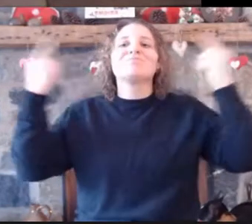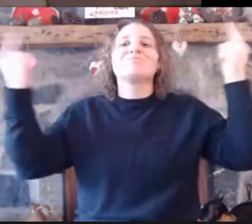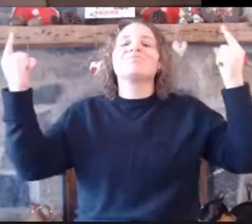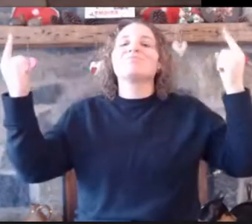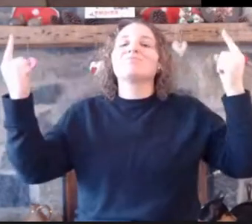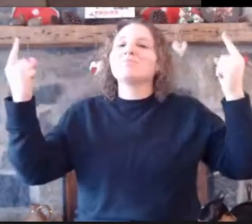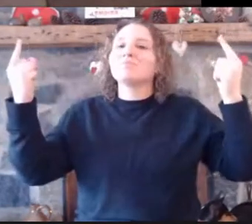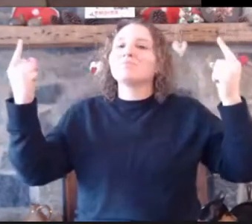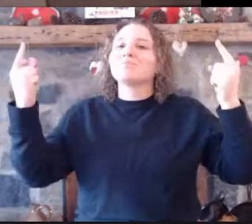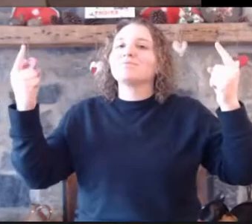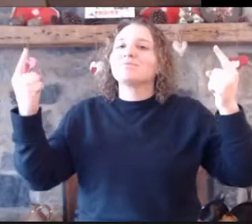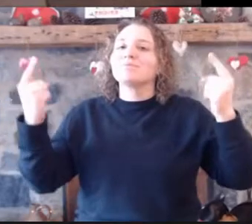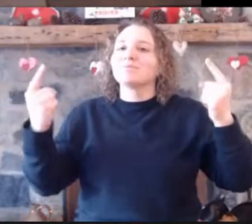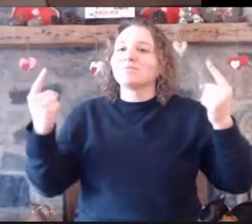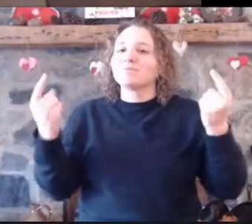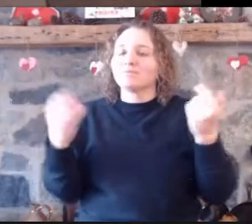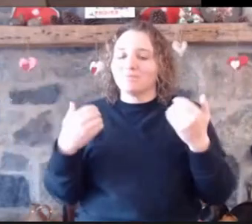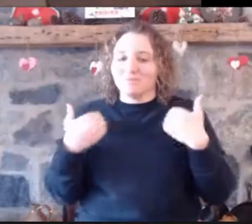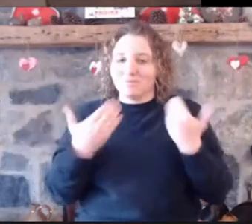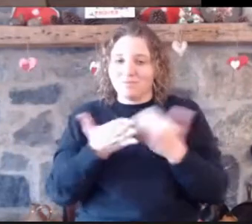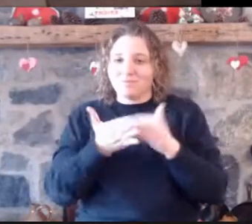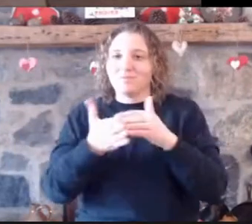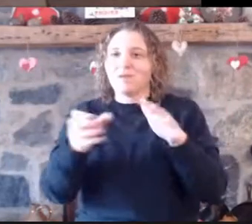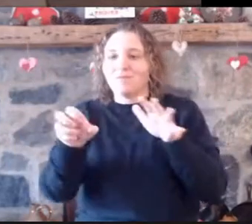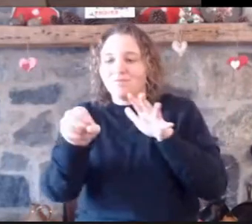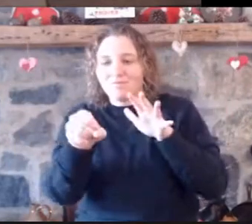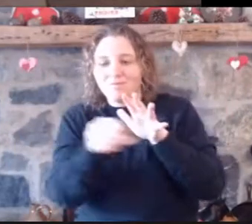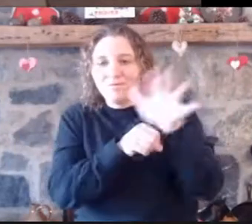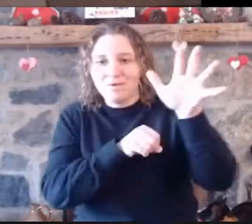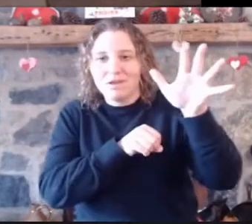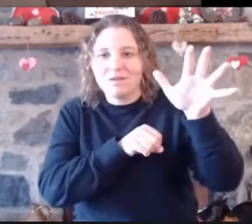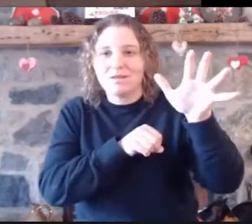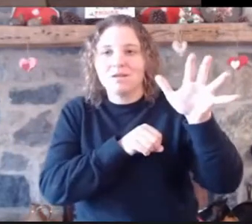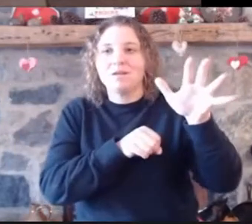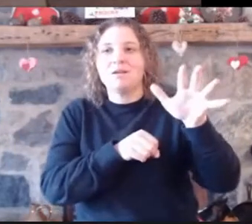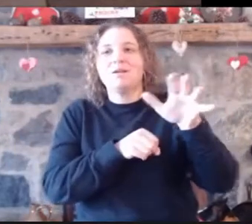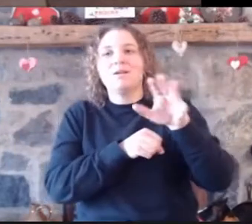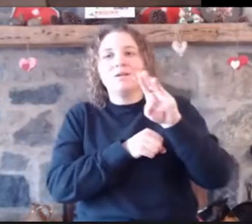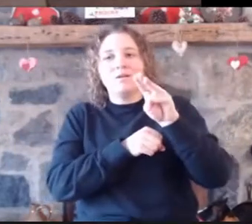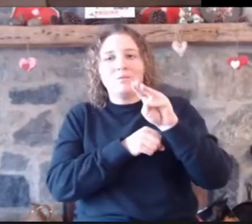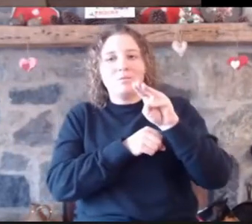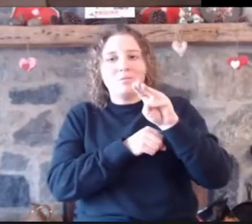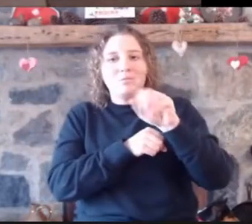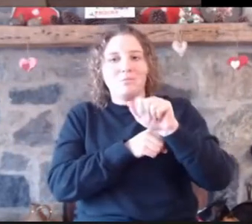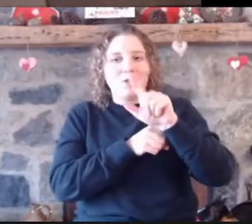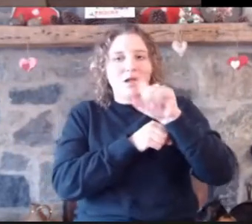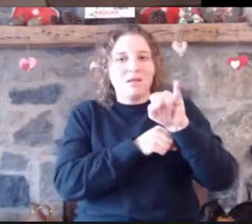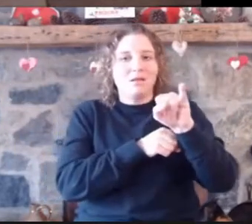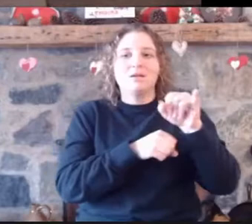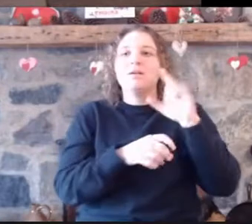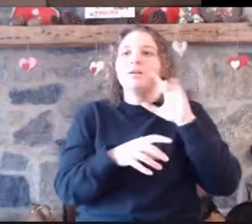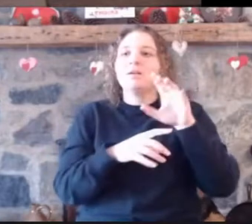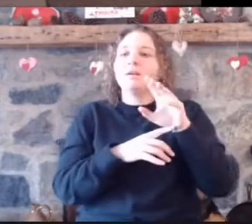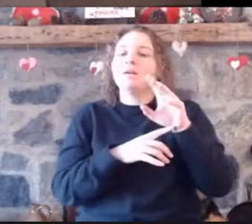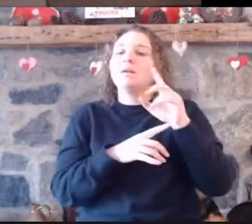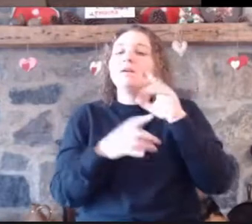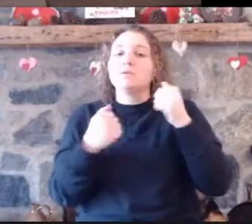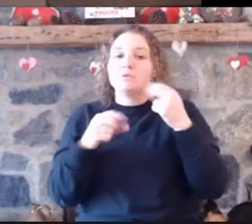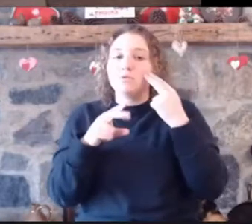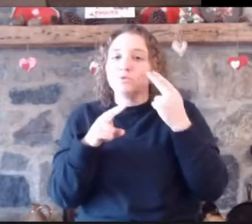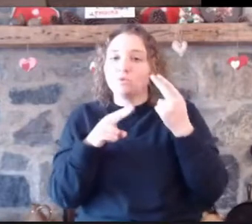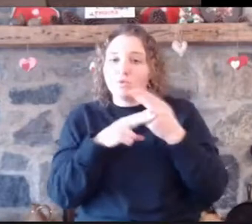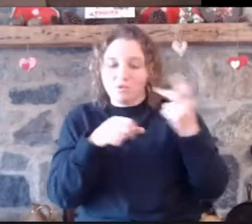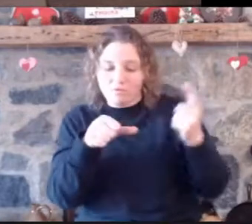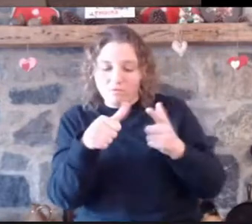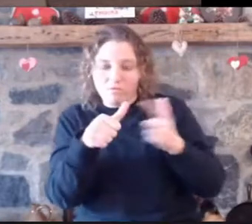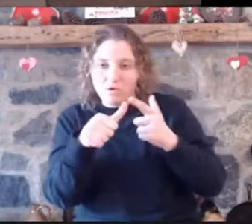Be fruitful and multiply and fill. The word is male, fill. We're going to need it later. See how it's first used,